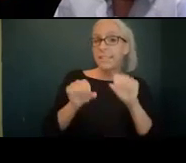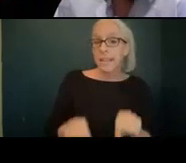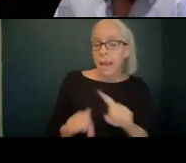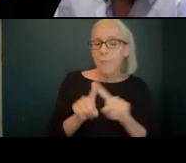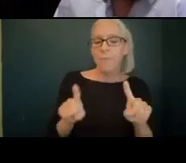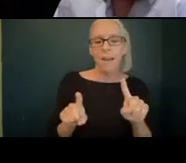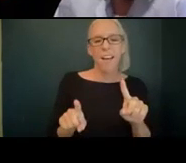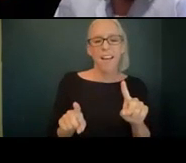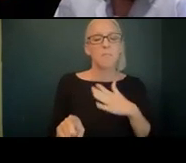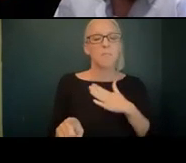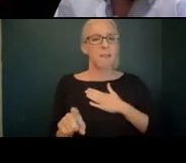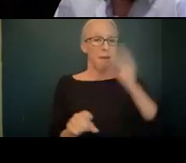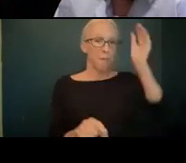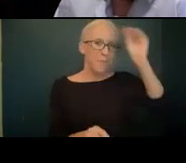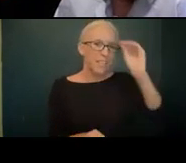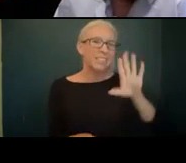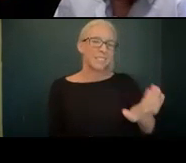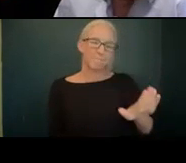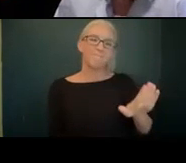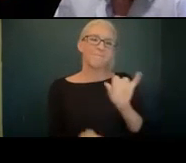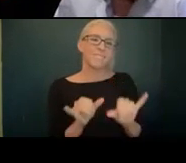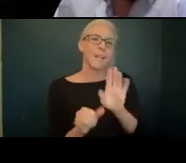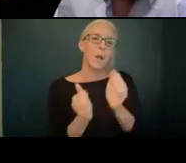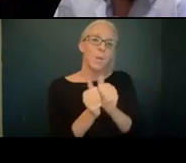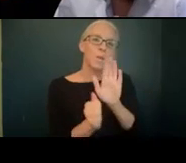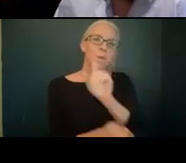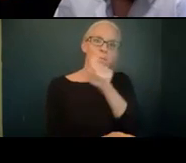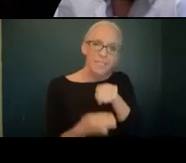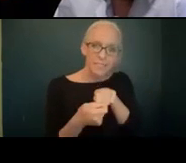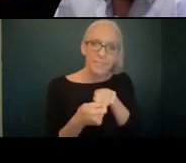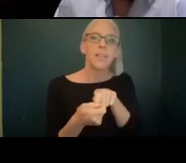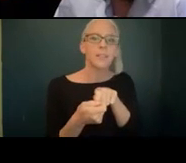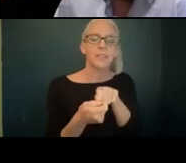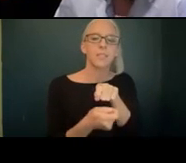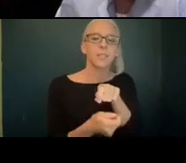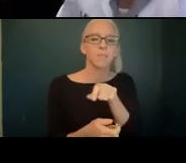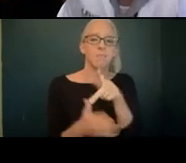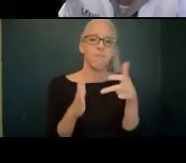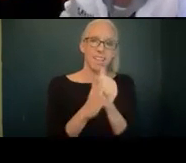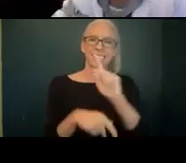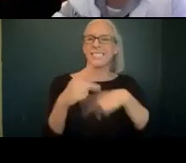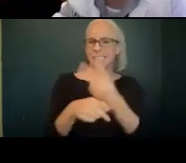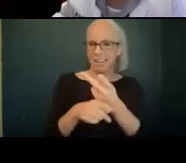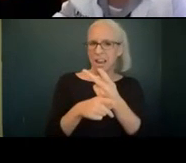you got for your booster. There's no shortage of vaccines right now, and certainly if you got one, that's what you should be getting your booster